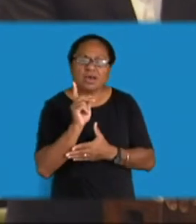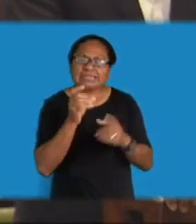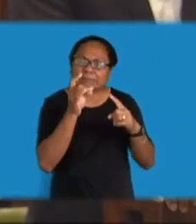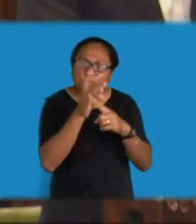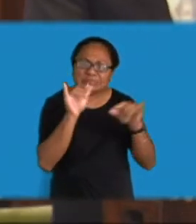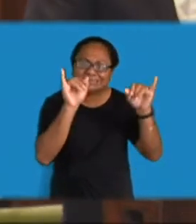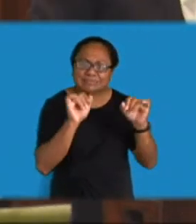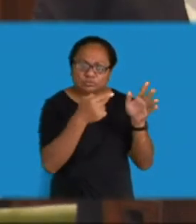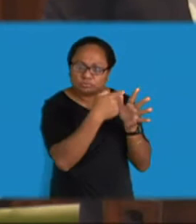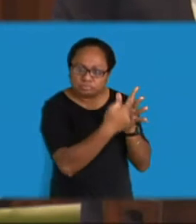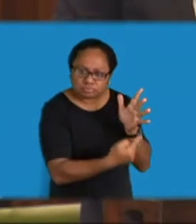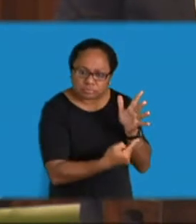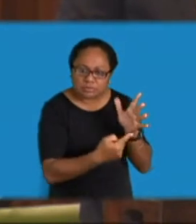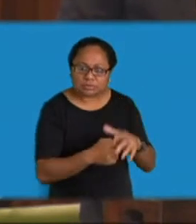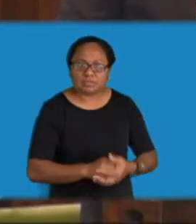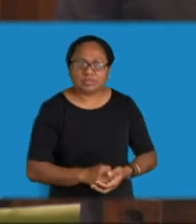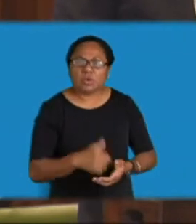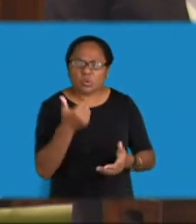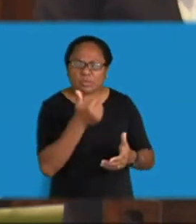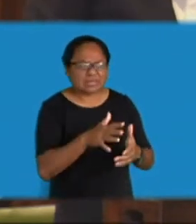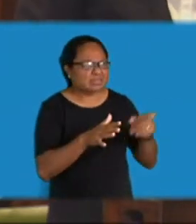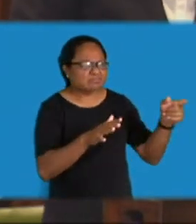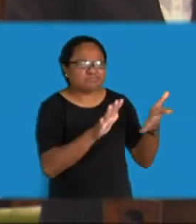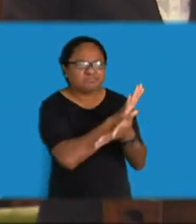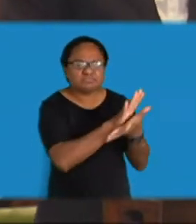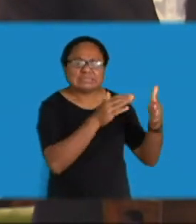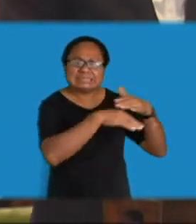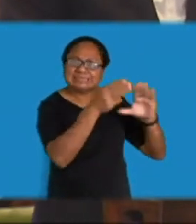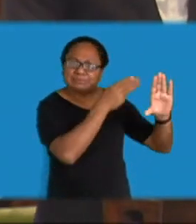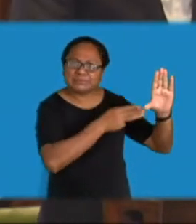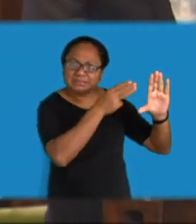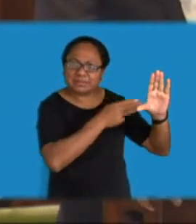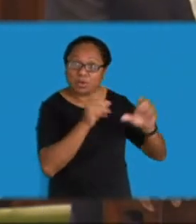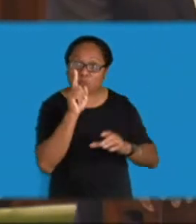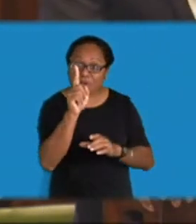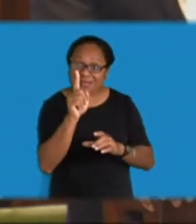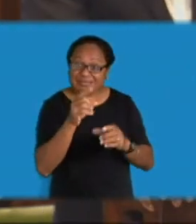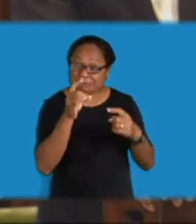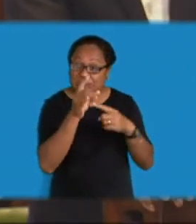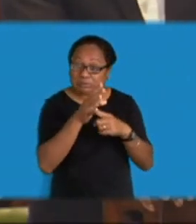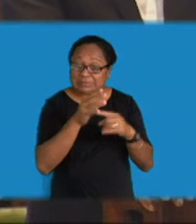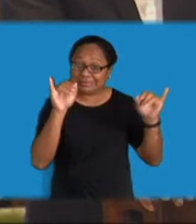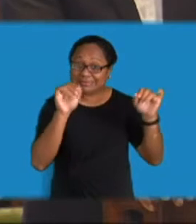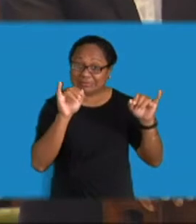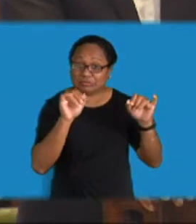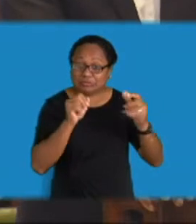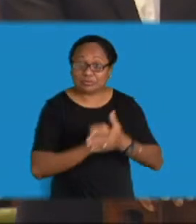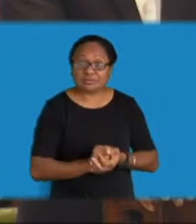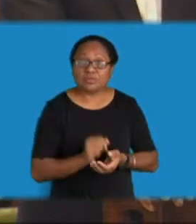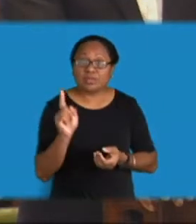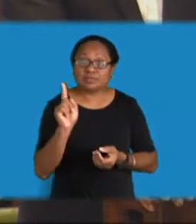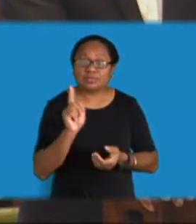either misconstrued or sensationalized in the media. And one of the key issues the media and certain members of this August